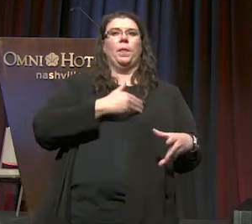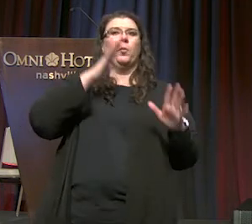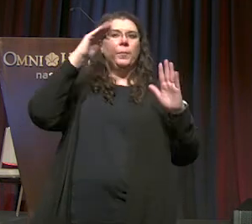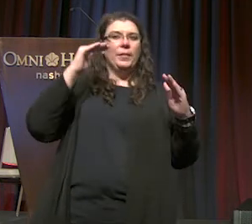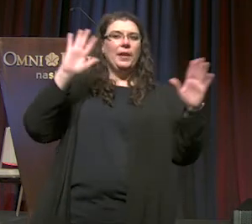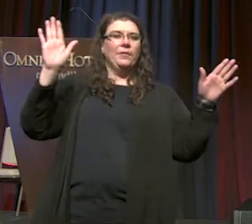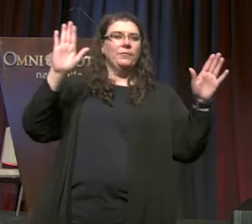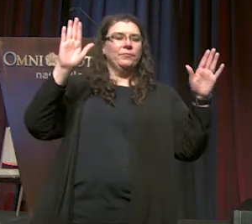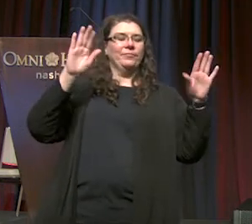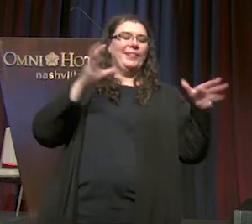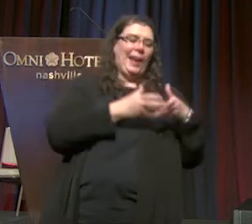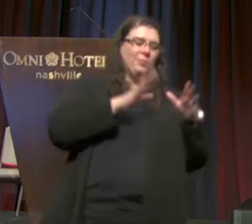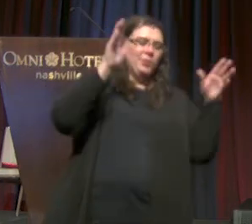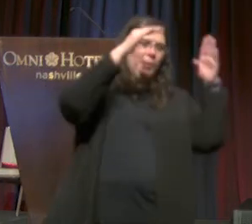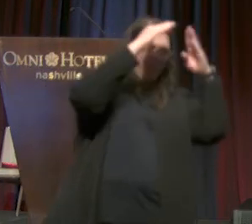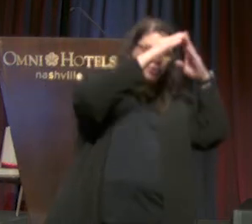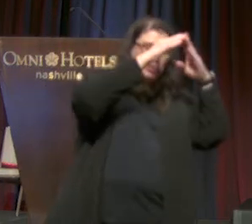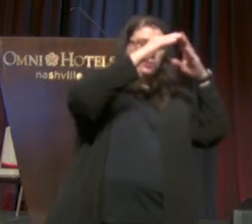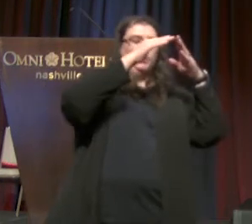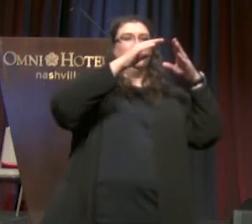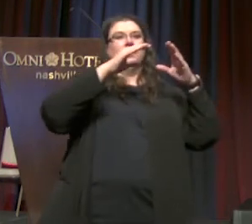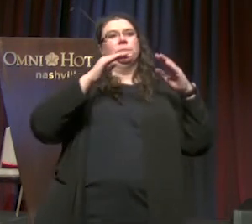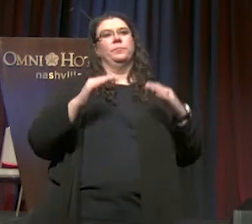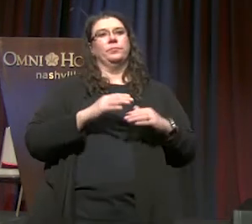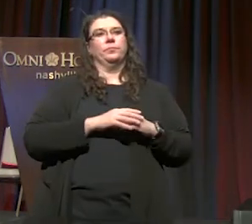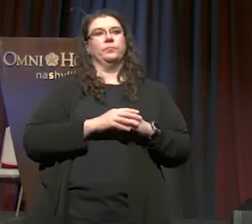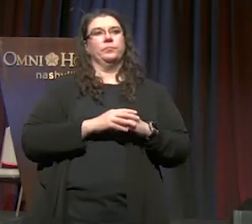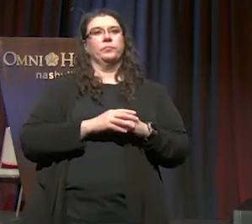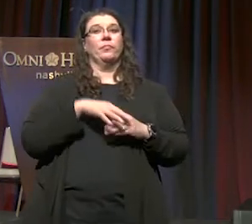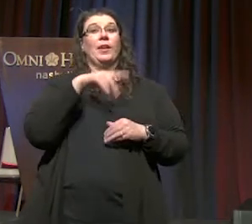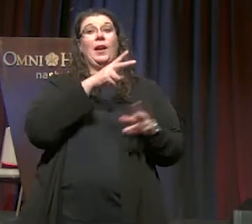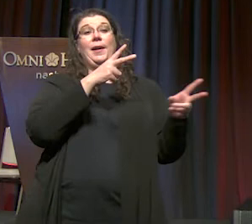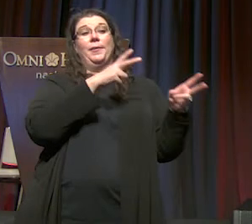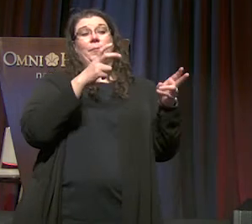Bishops has recommended the following, and I quote,